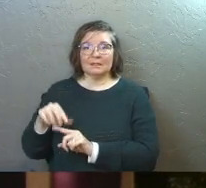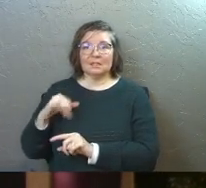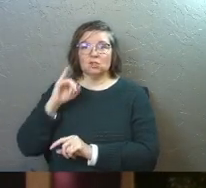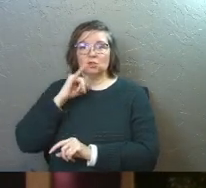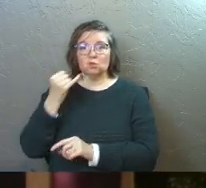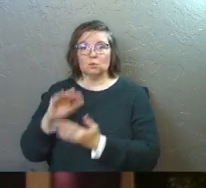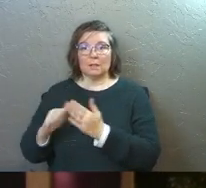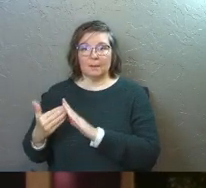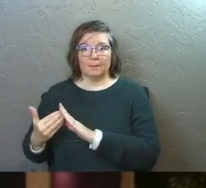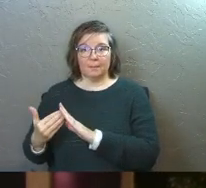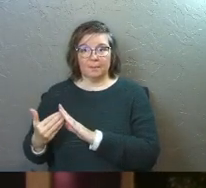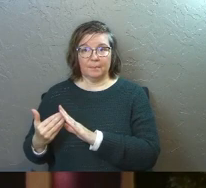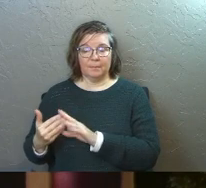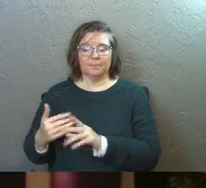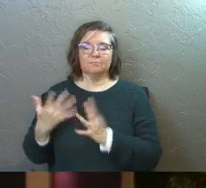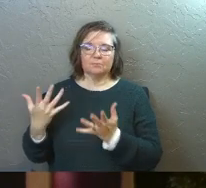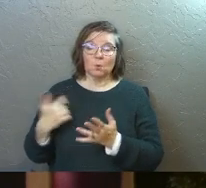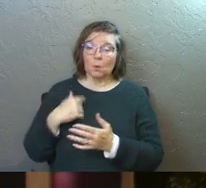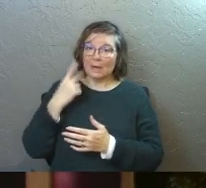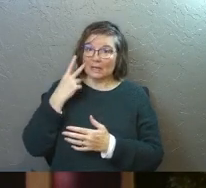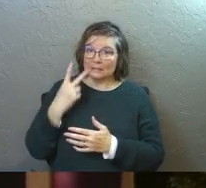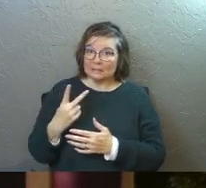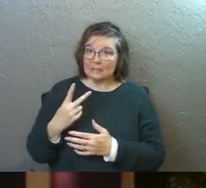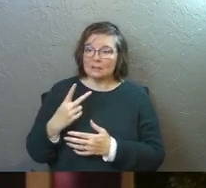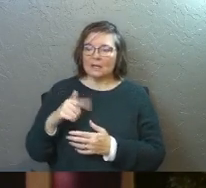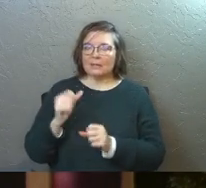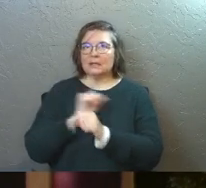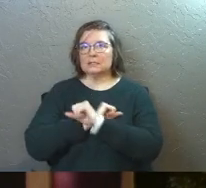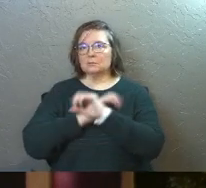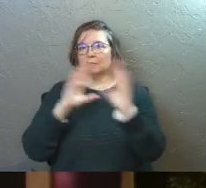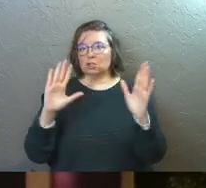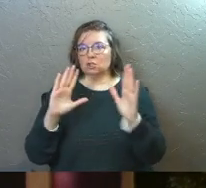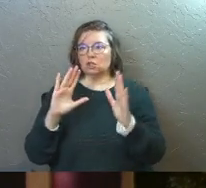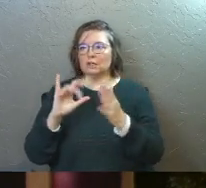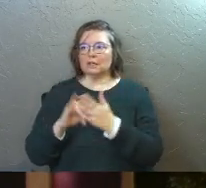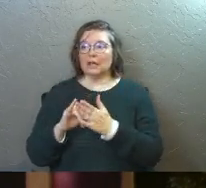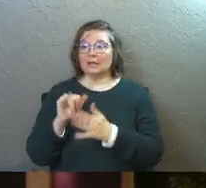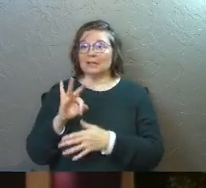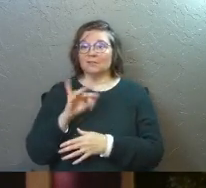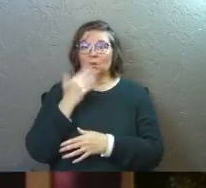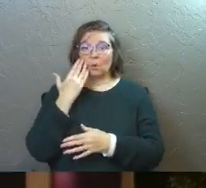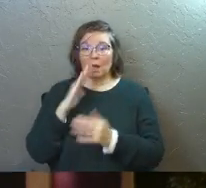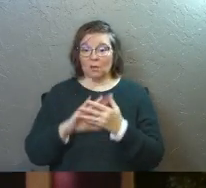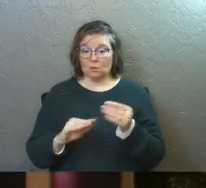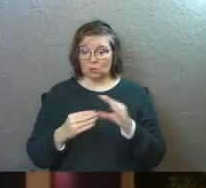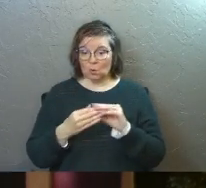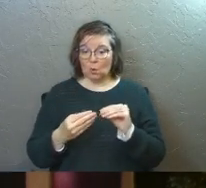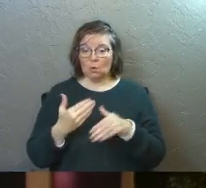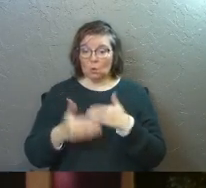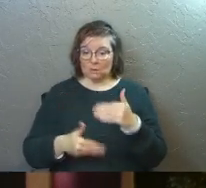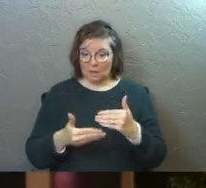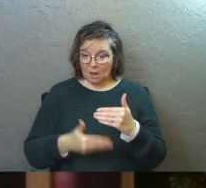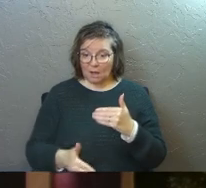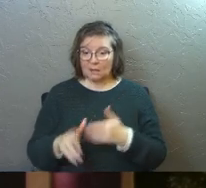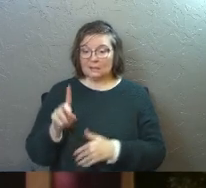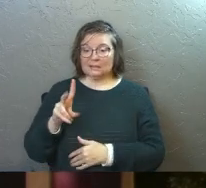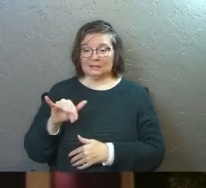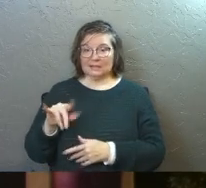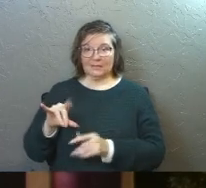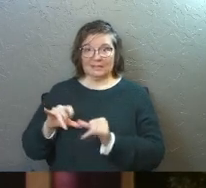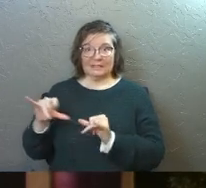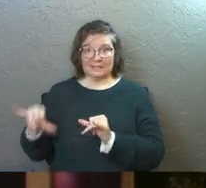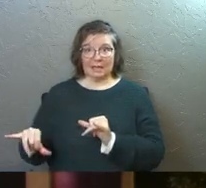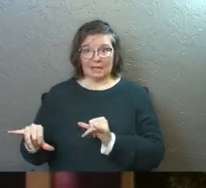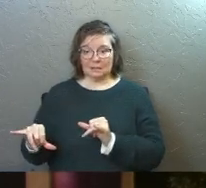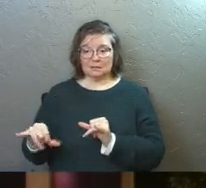in Jerusalem. So what I see here is this picture that's being painted is, if you don't know how the story that goes on, David stays